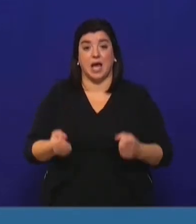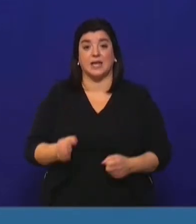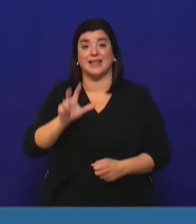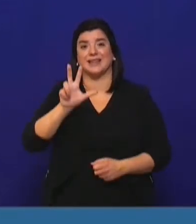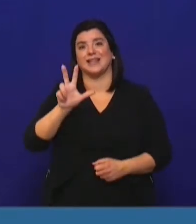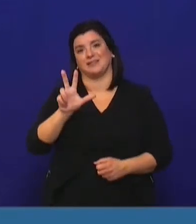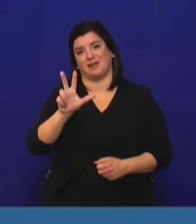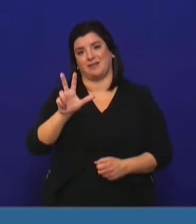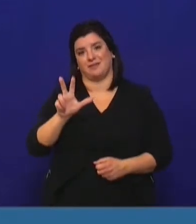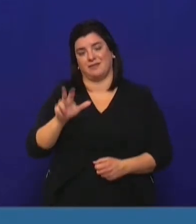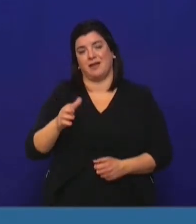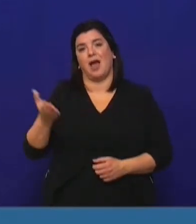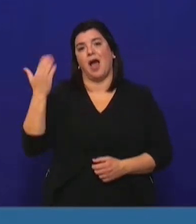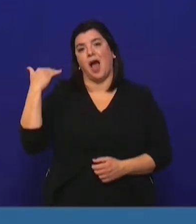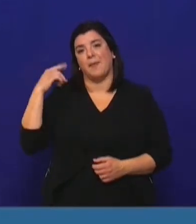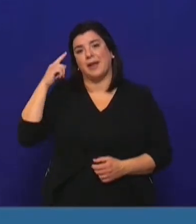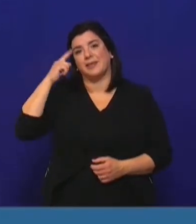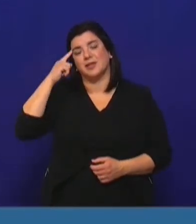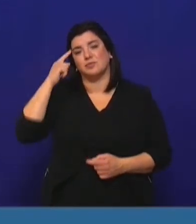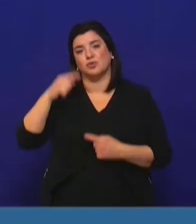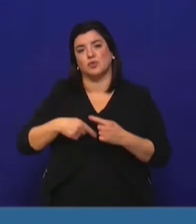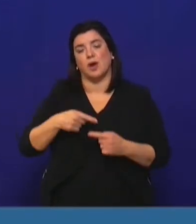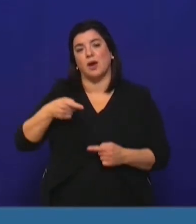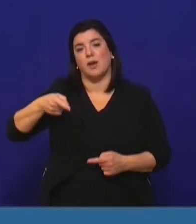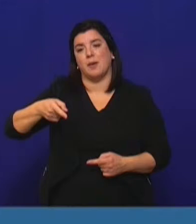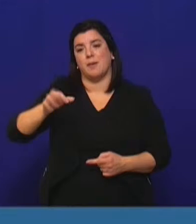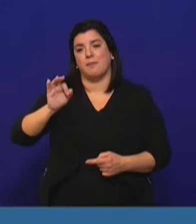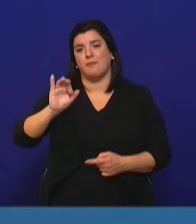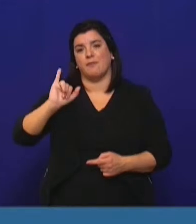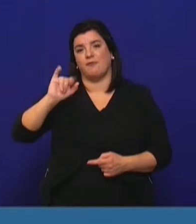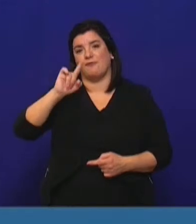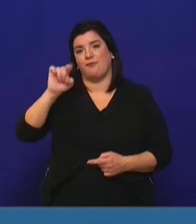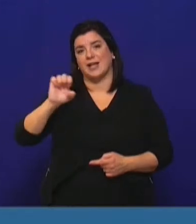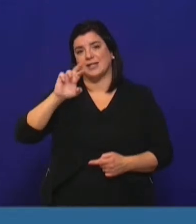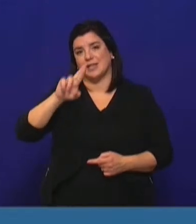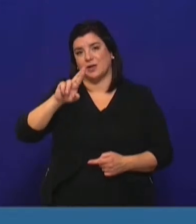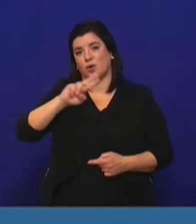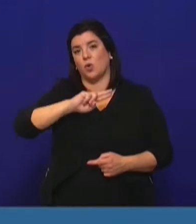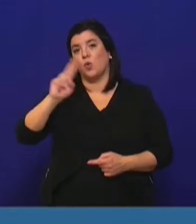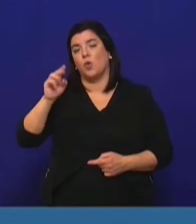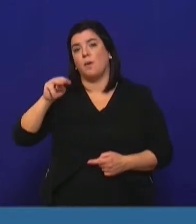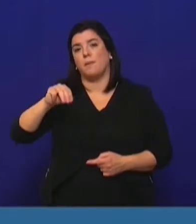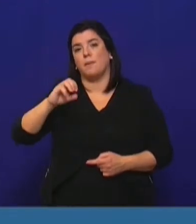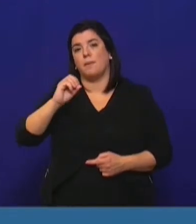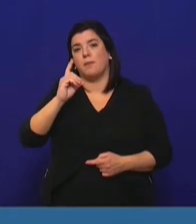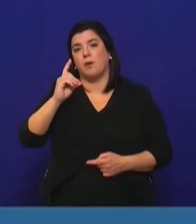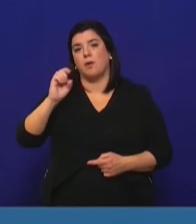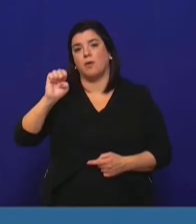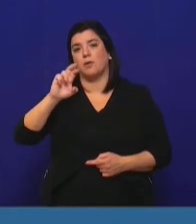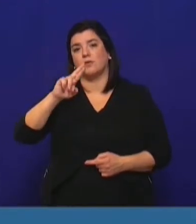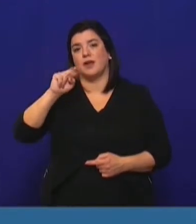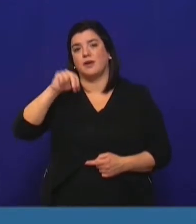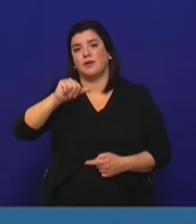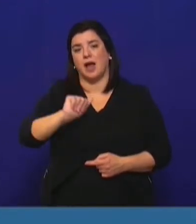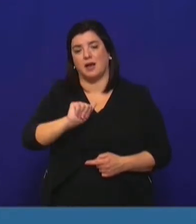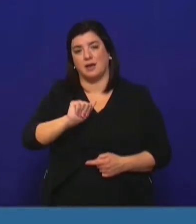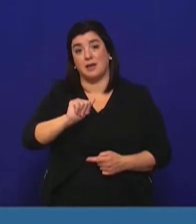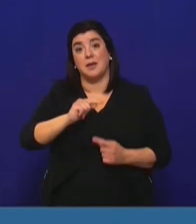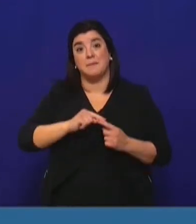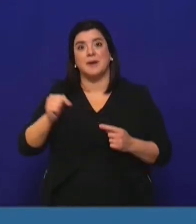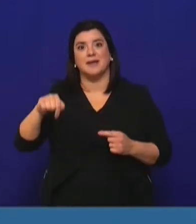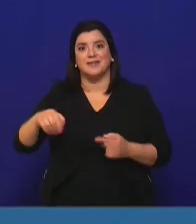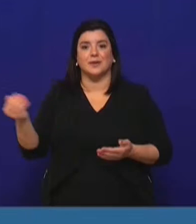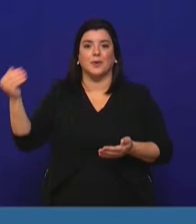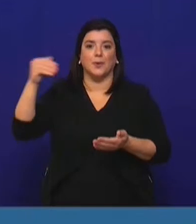fuq il-Pfizer u anka fuq tal-Moderna. Allura l-fatt li issa jibdew jiġu iktar dozi anka